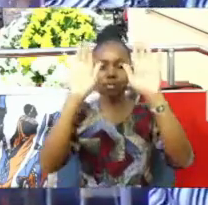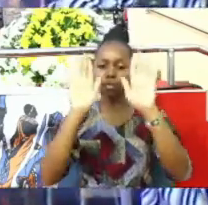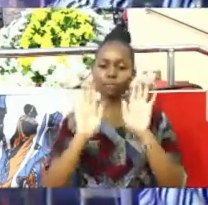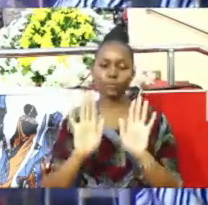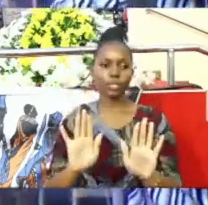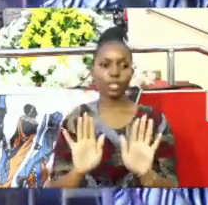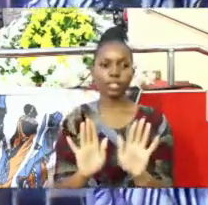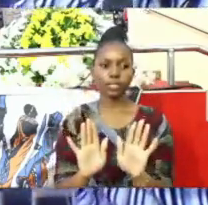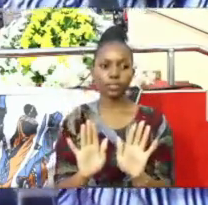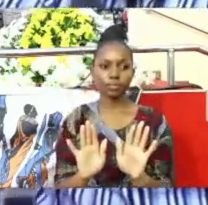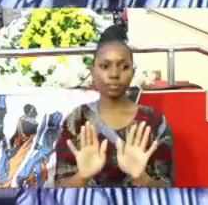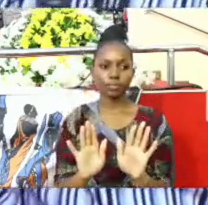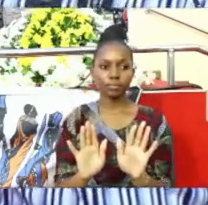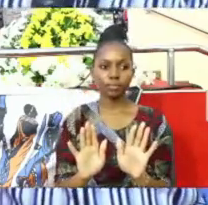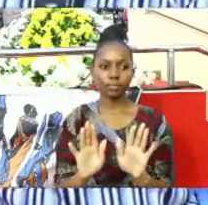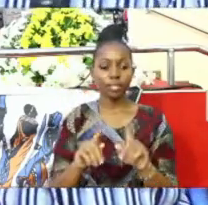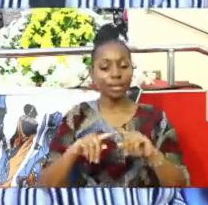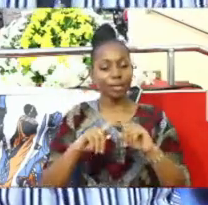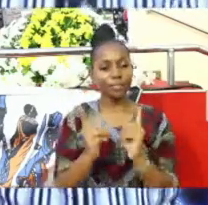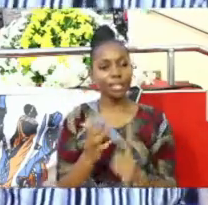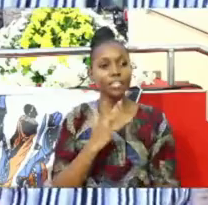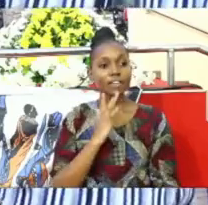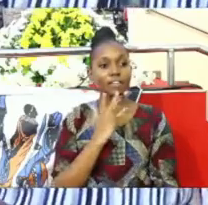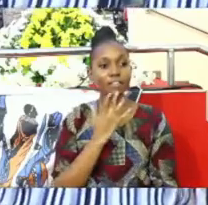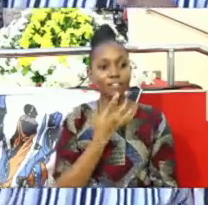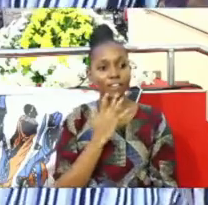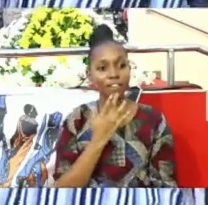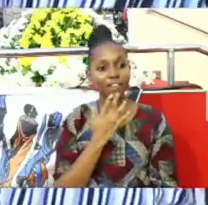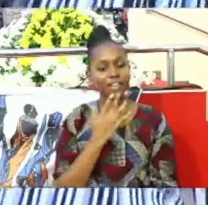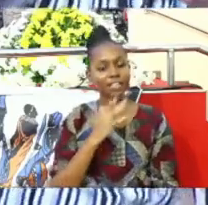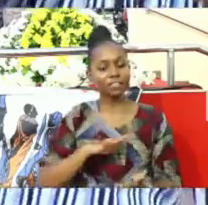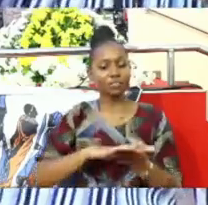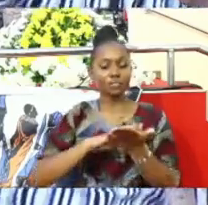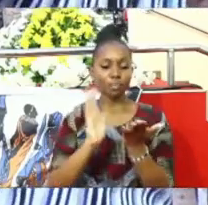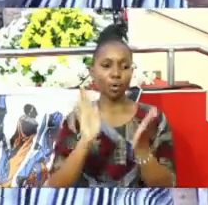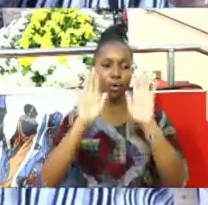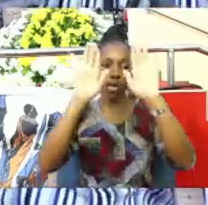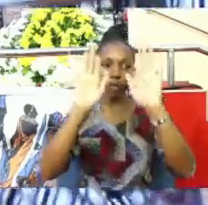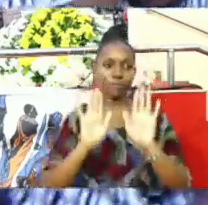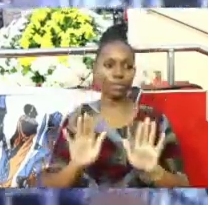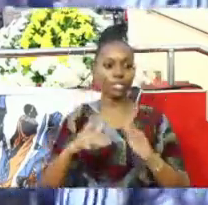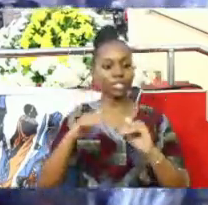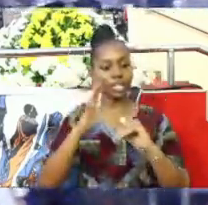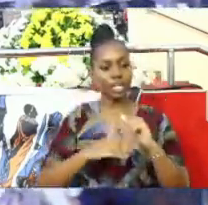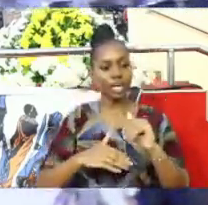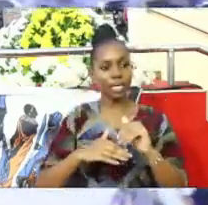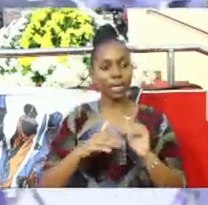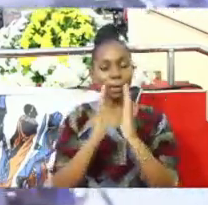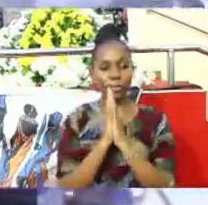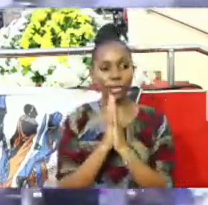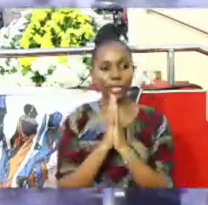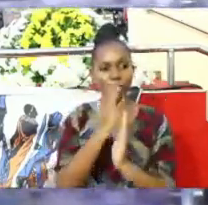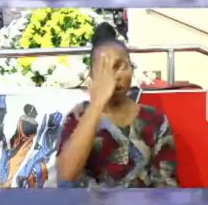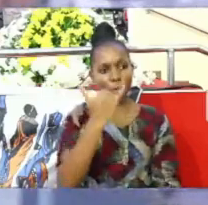ya maana. But favor is more important than prayers. Oh, lakini kibali ni cha muhimu kupita maombi. Because when the grace of